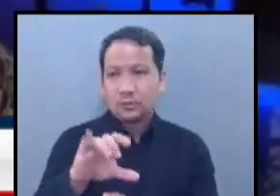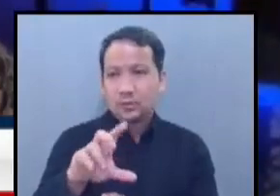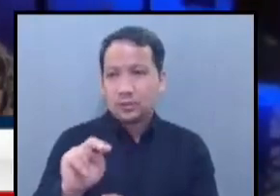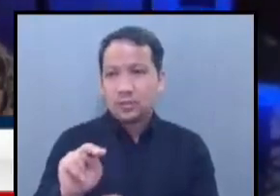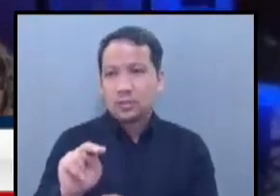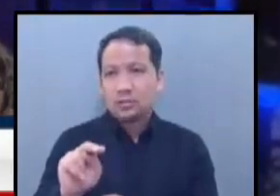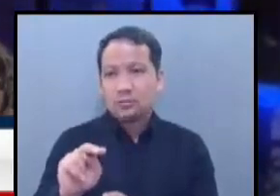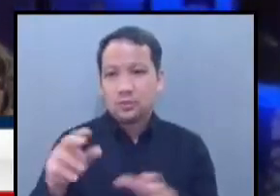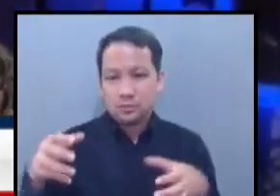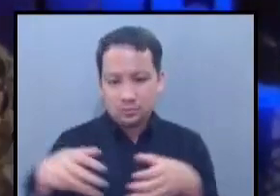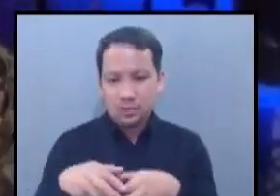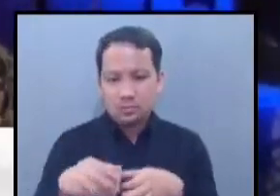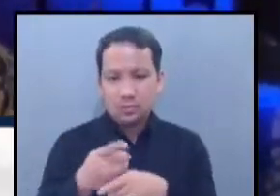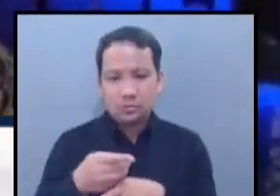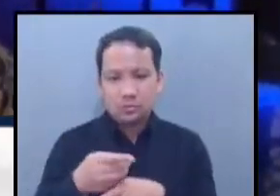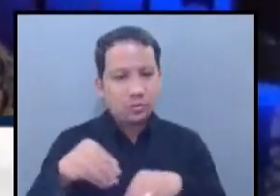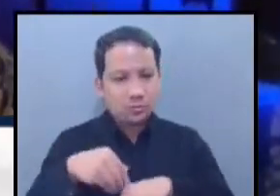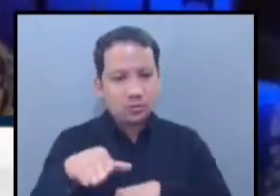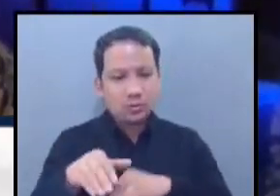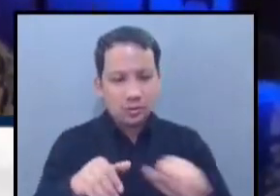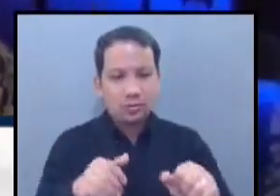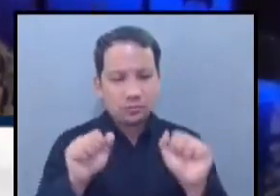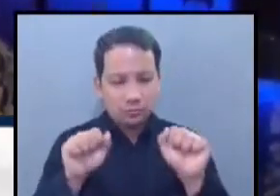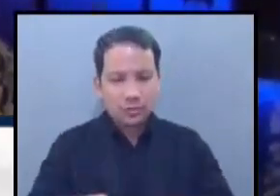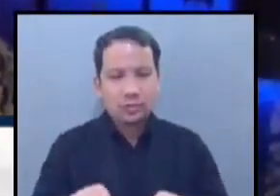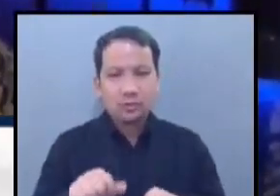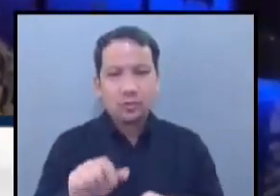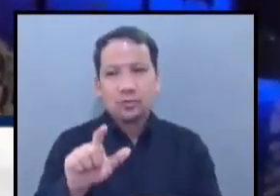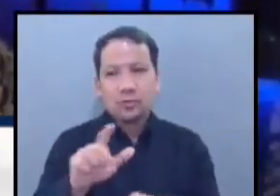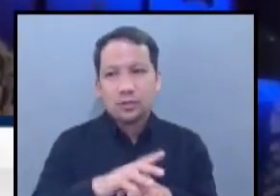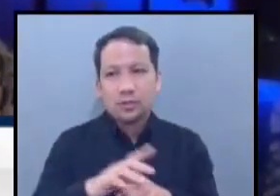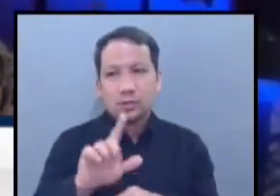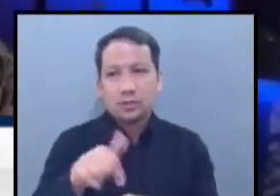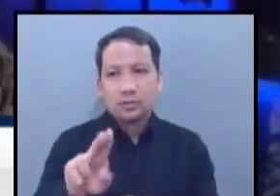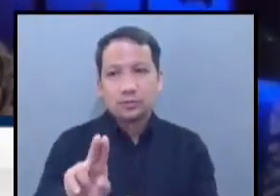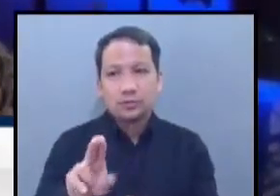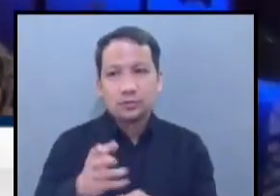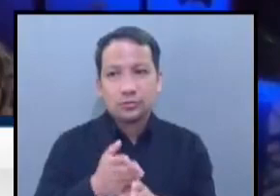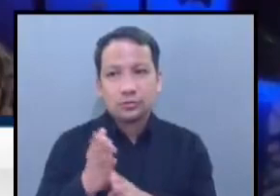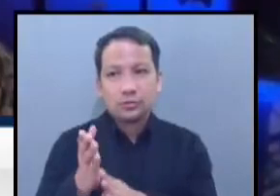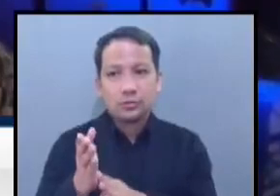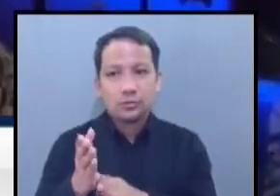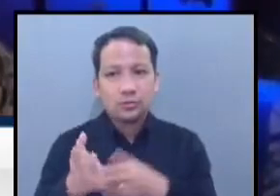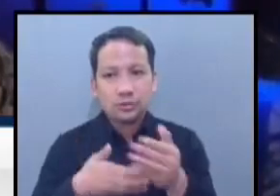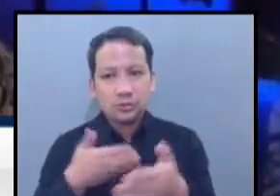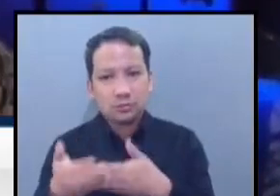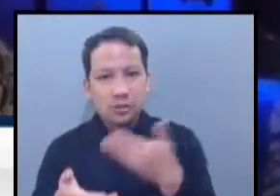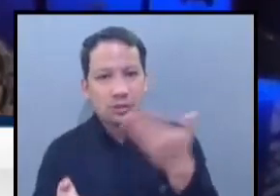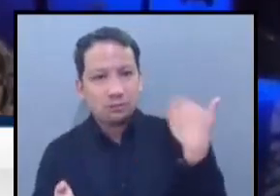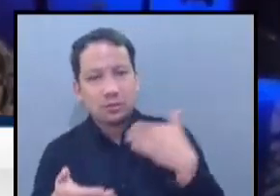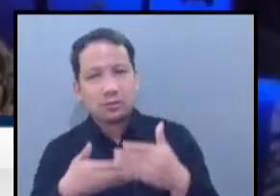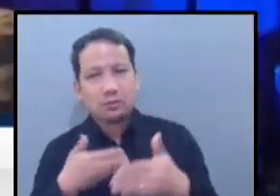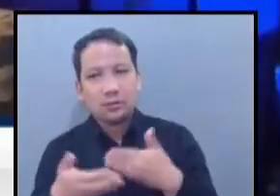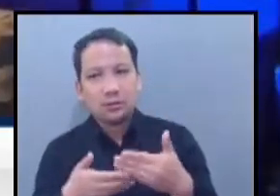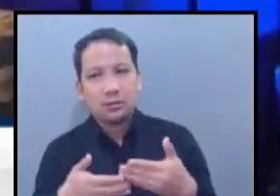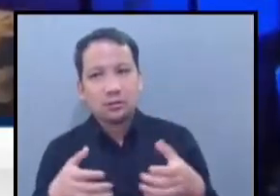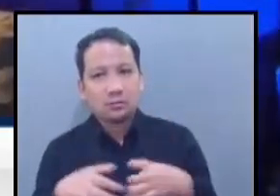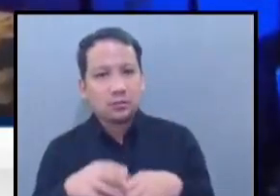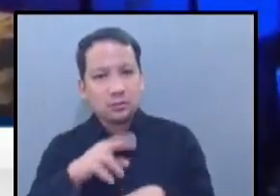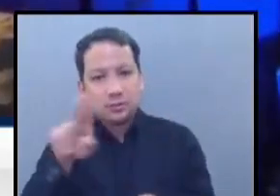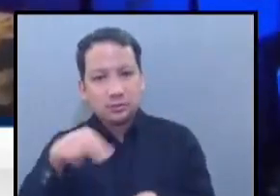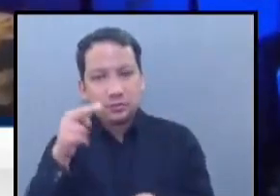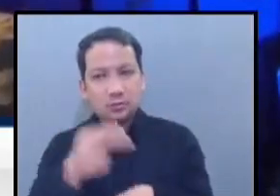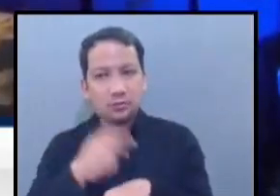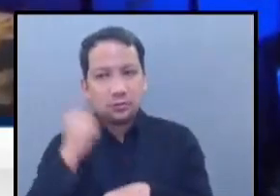deputized, things can be done at the local level, no, without the need to go through that bureaucratic process at the national government agencies.